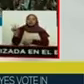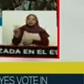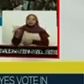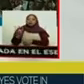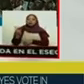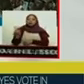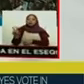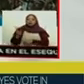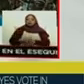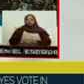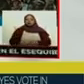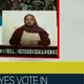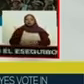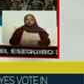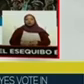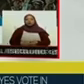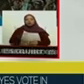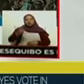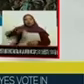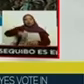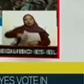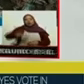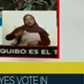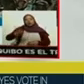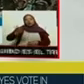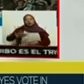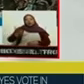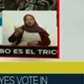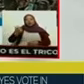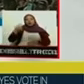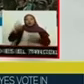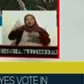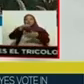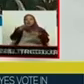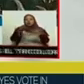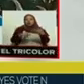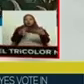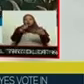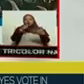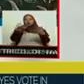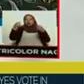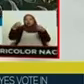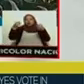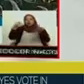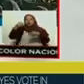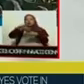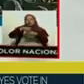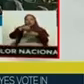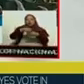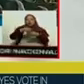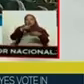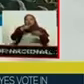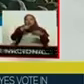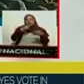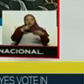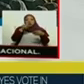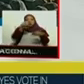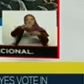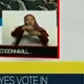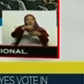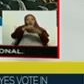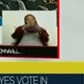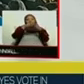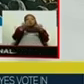the exploitation of the Essequibo, that region, that's why this vote, this resounding yes on